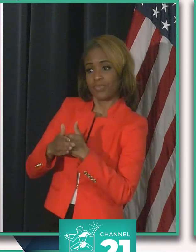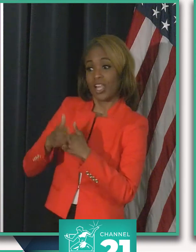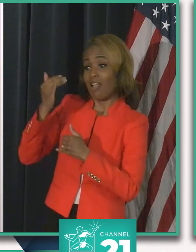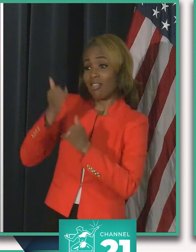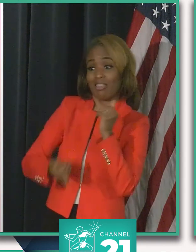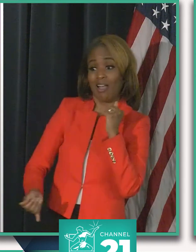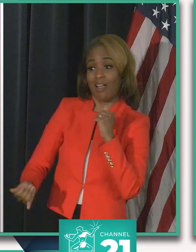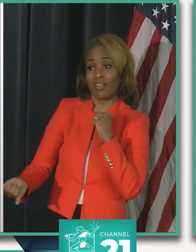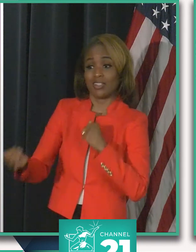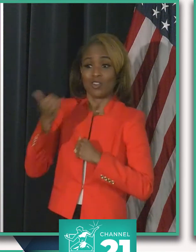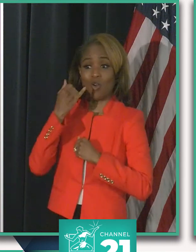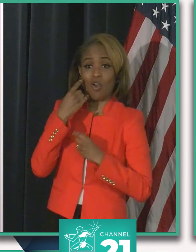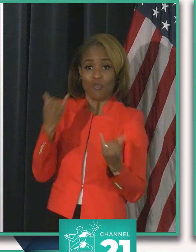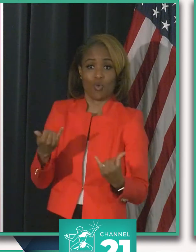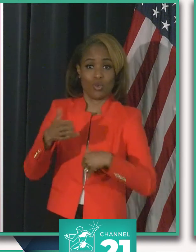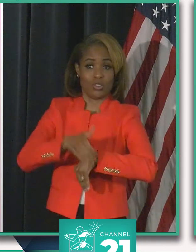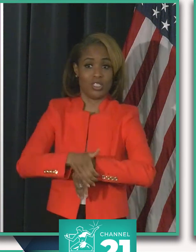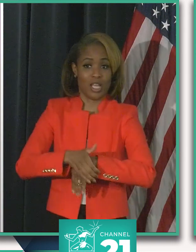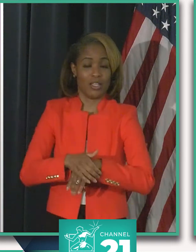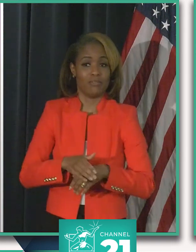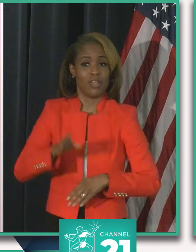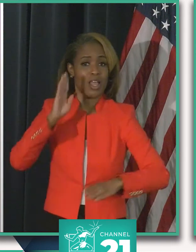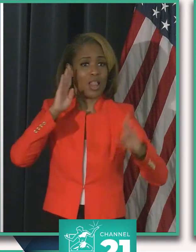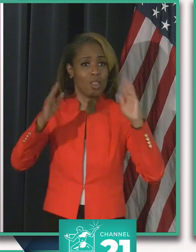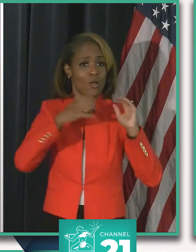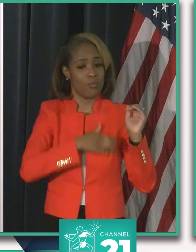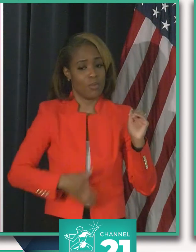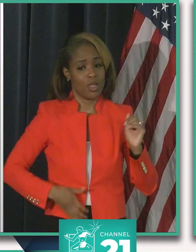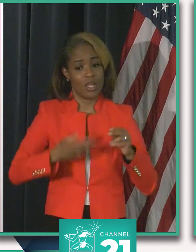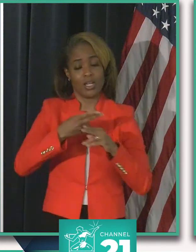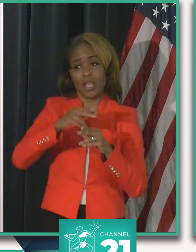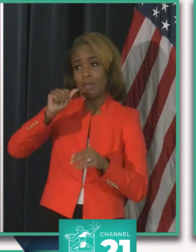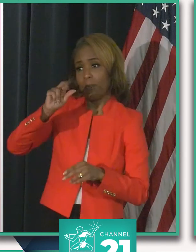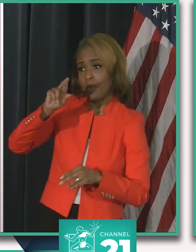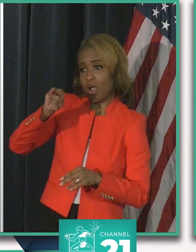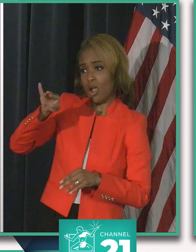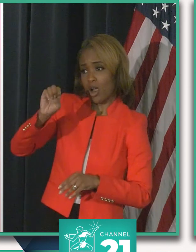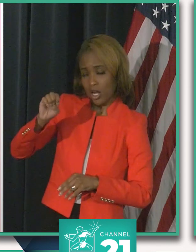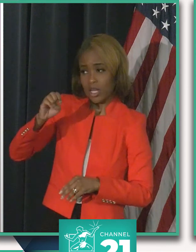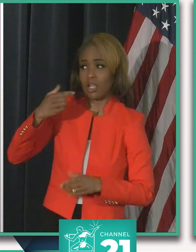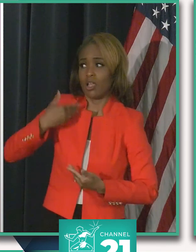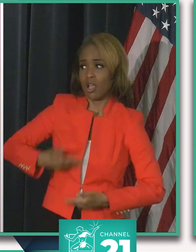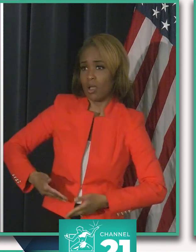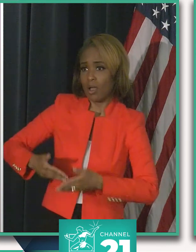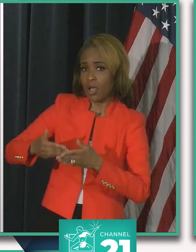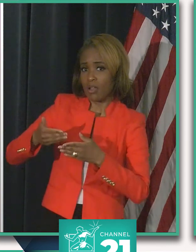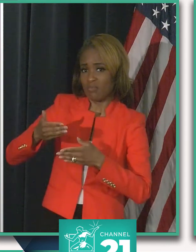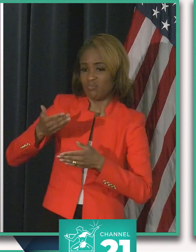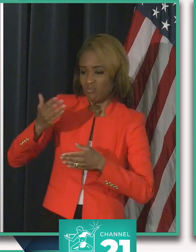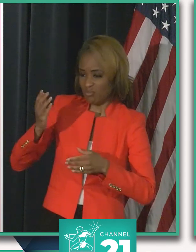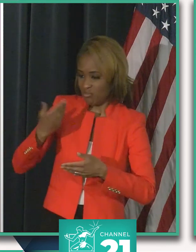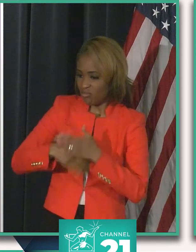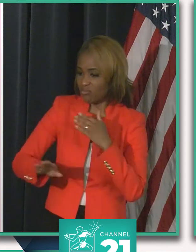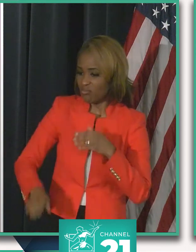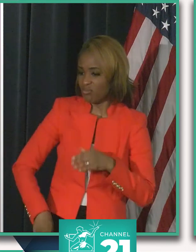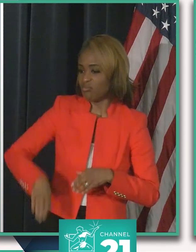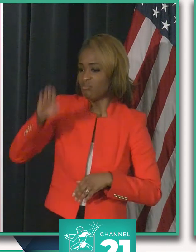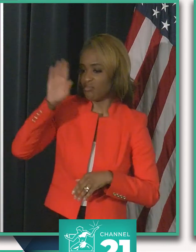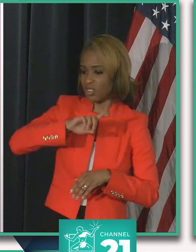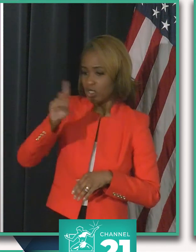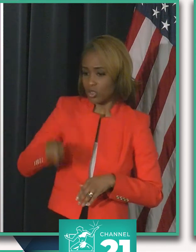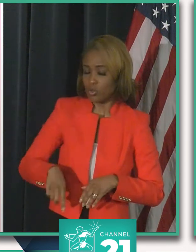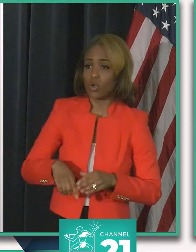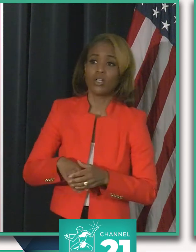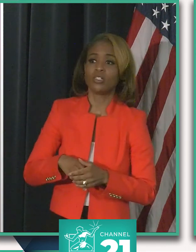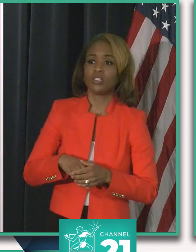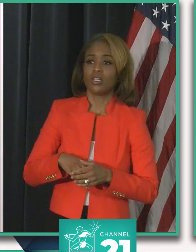call of the evening. Hello, Mayor Duggan. My name is Arnie Corlin. I am a native Detroiter, lived in the Bagley neighborhood years ago. I'm